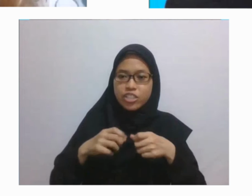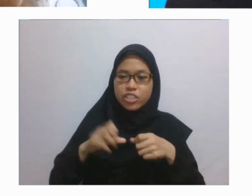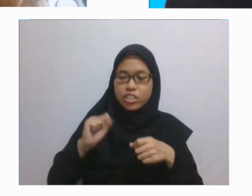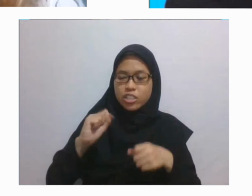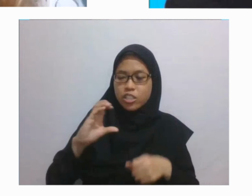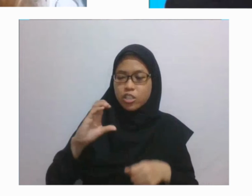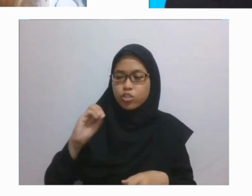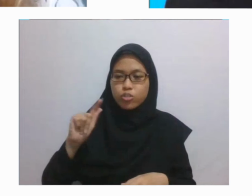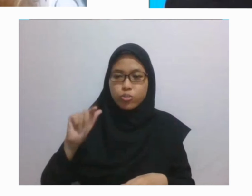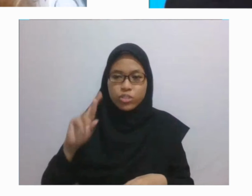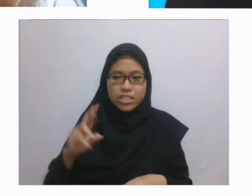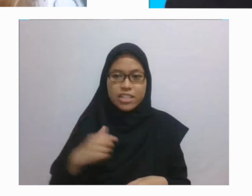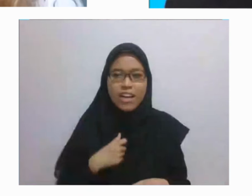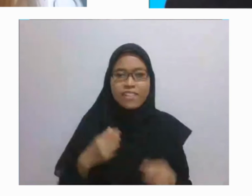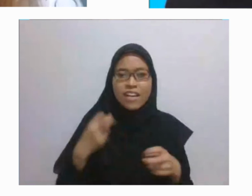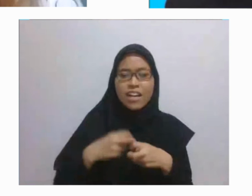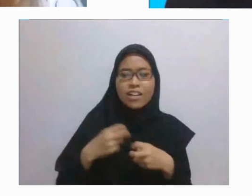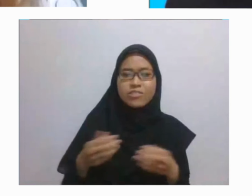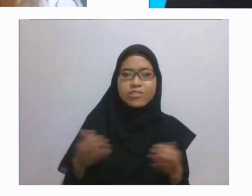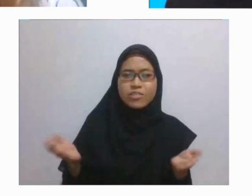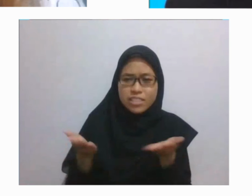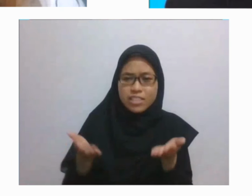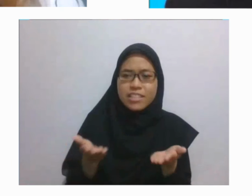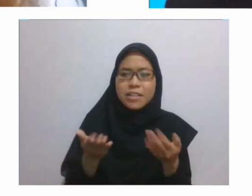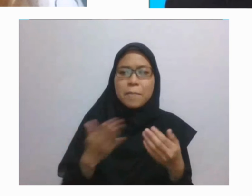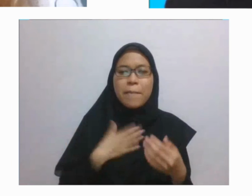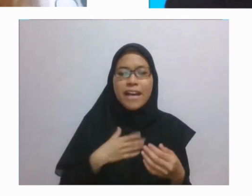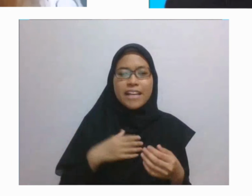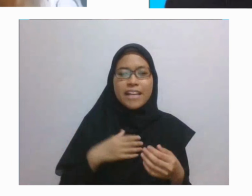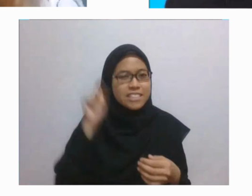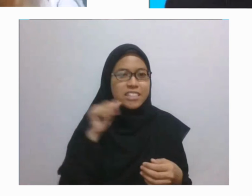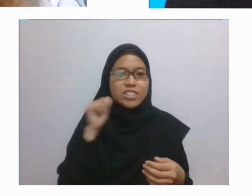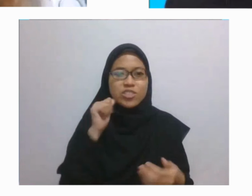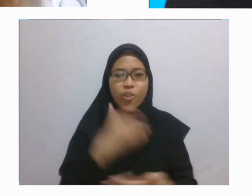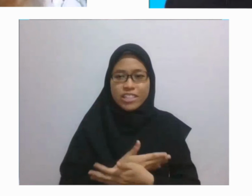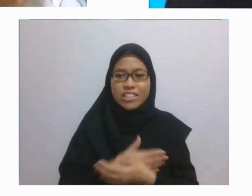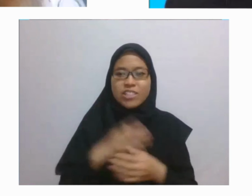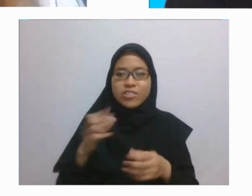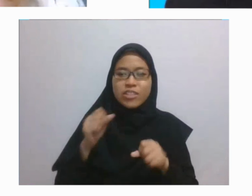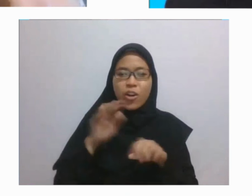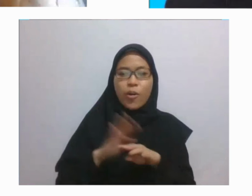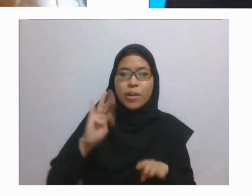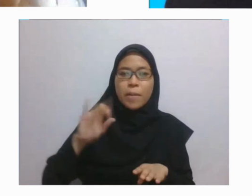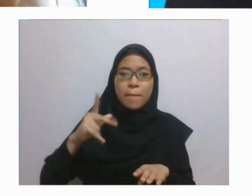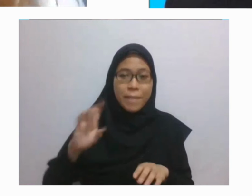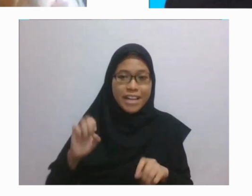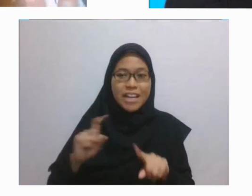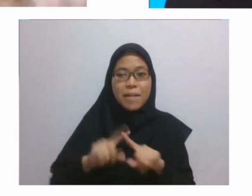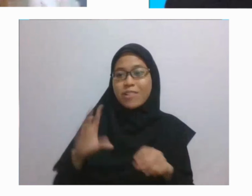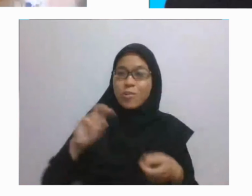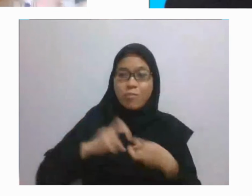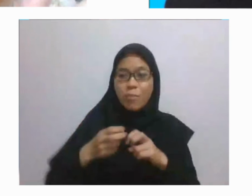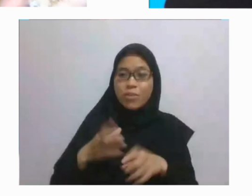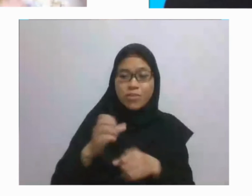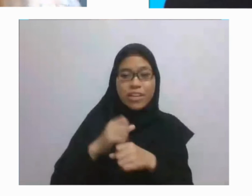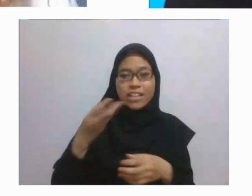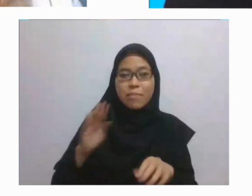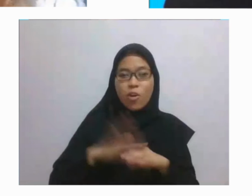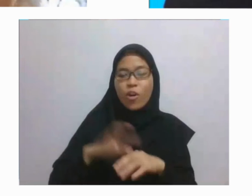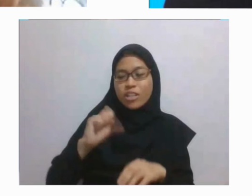to persuade my younger teenage daughters to get on a bike, but no problem at all to get them on a scooter. So, you know, I wouldn't want